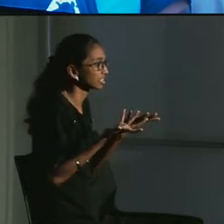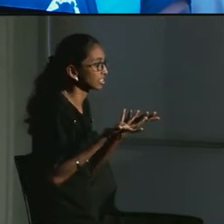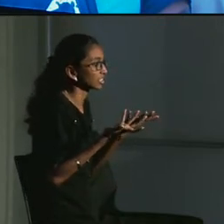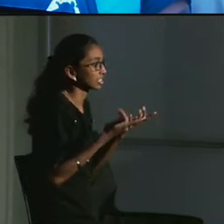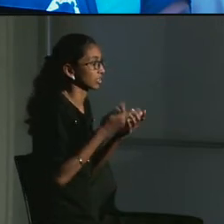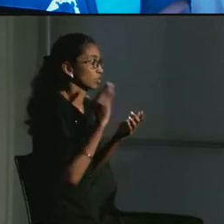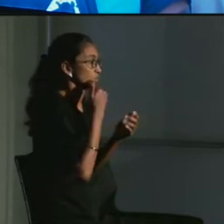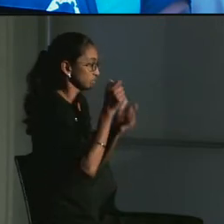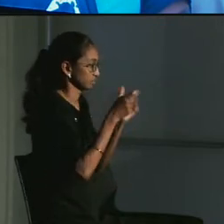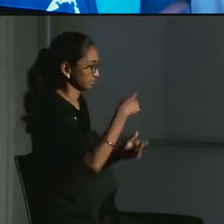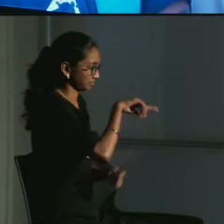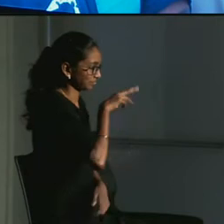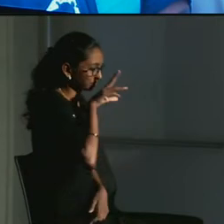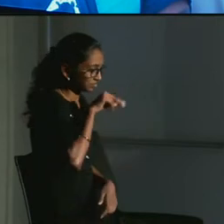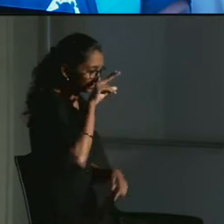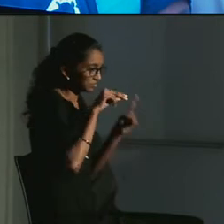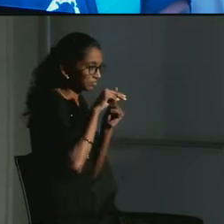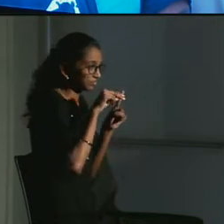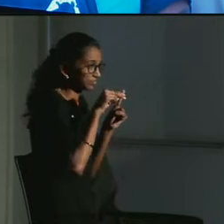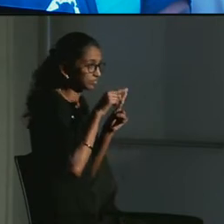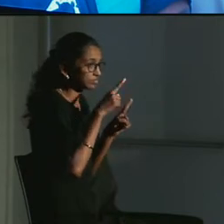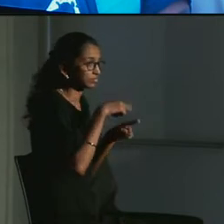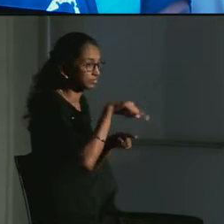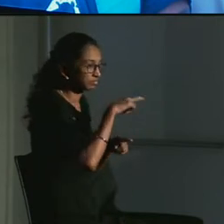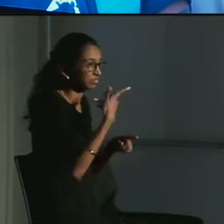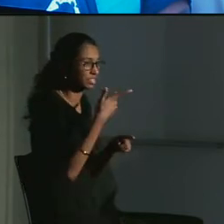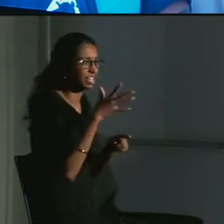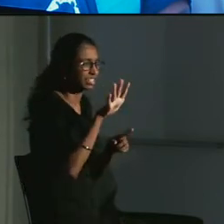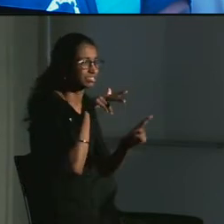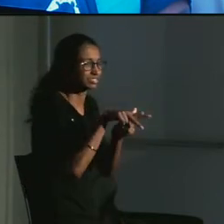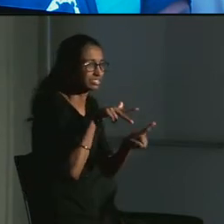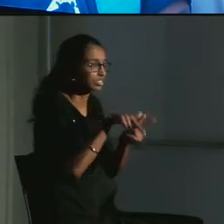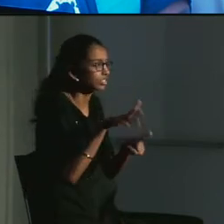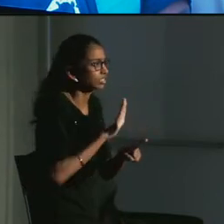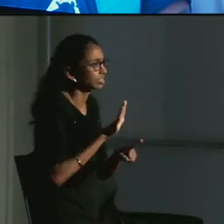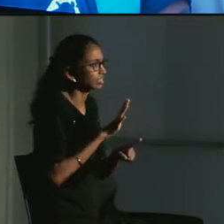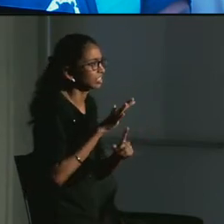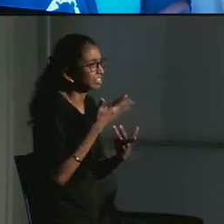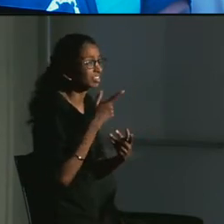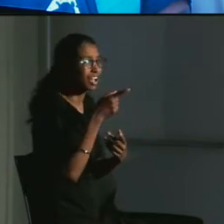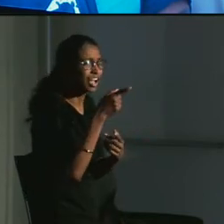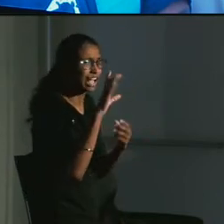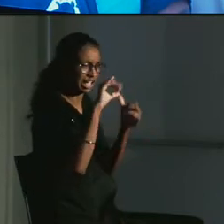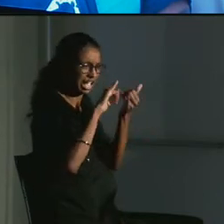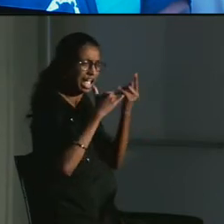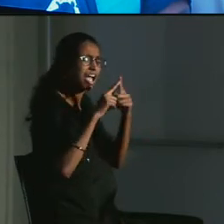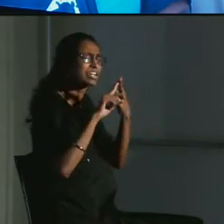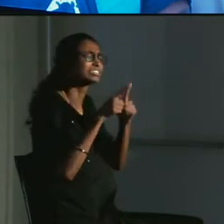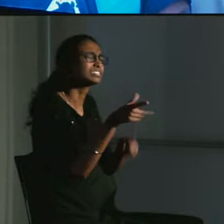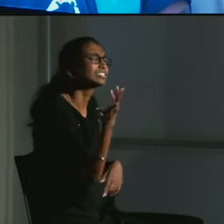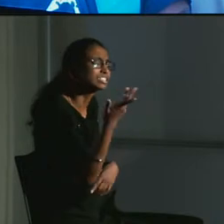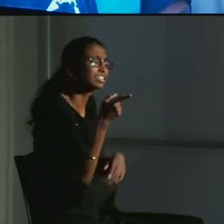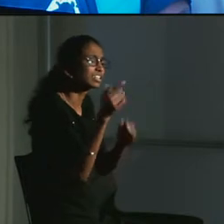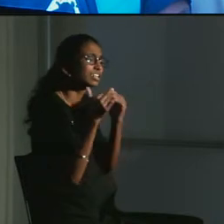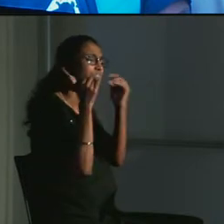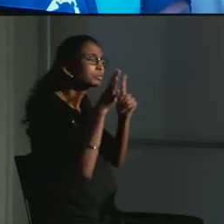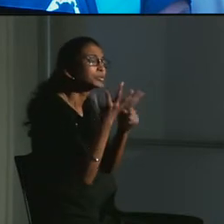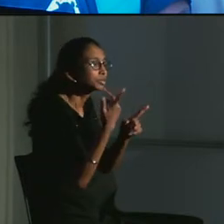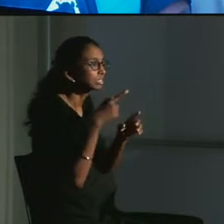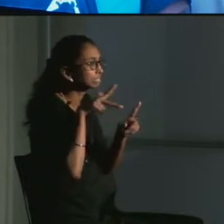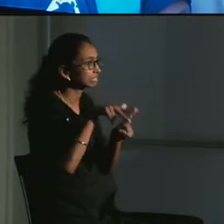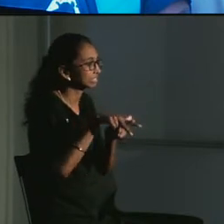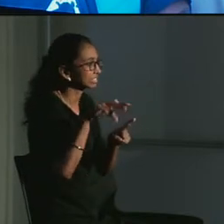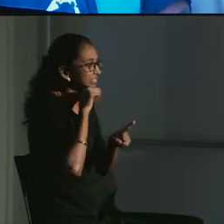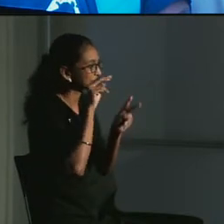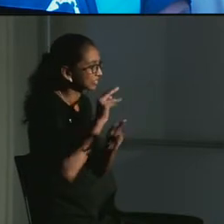when somebody is spoken to without fingers being pointed at, as somebody raised a question around caste, and privilege in the earlier session,